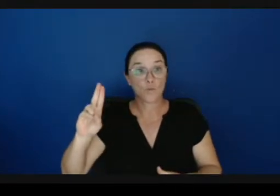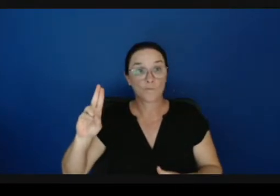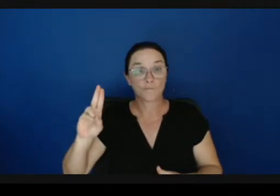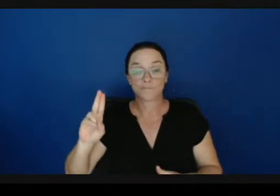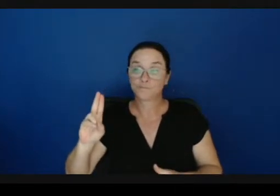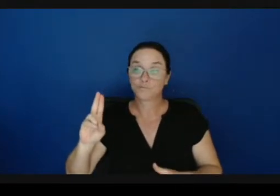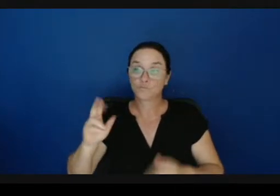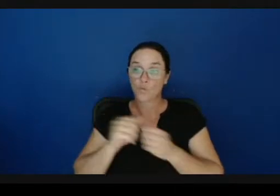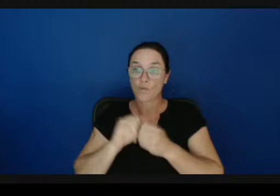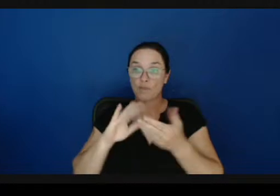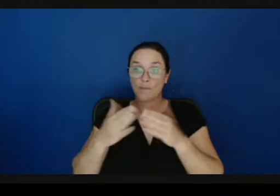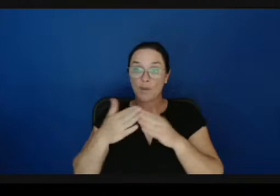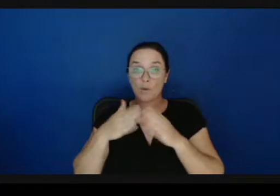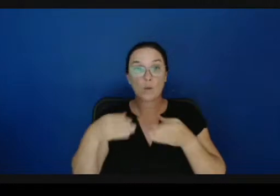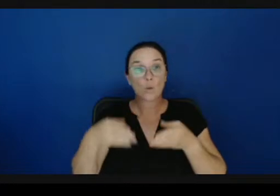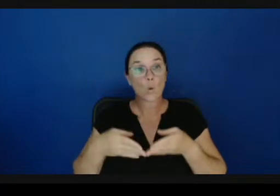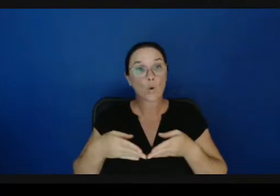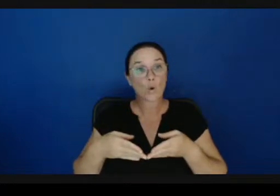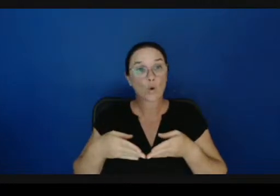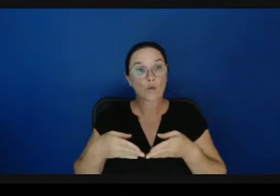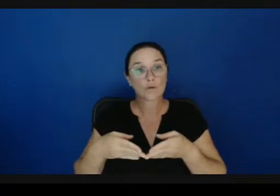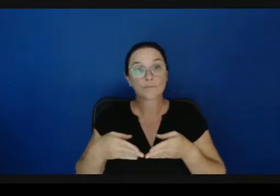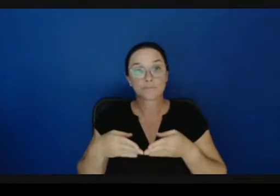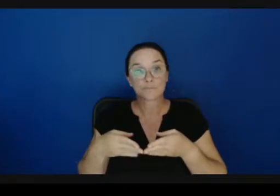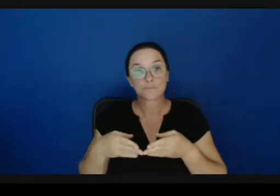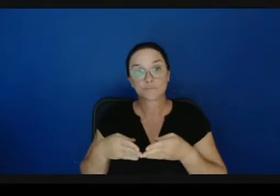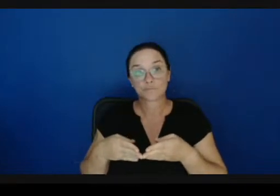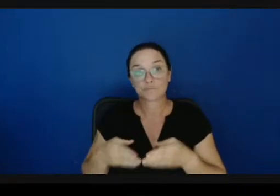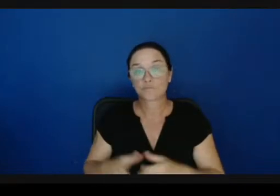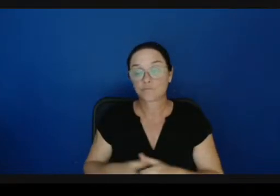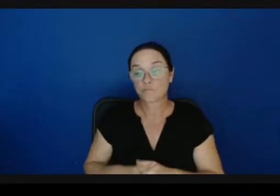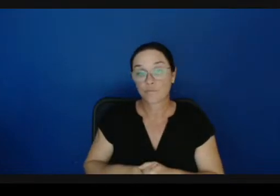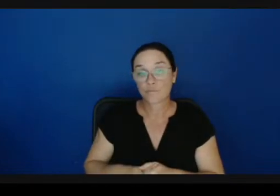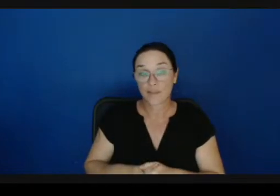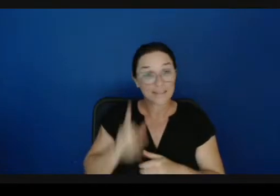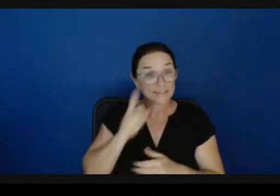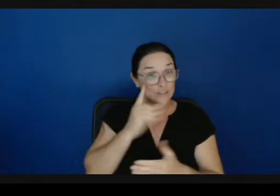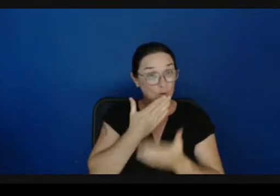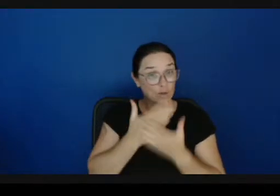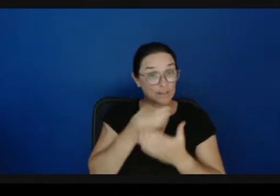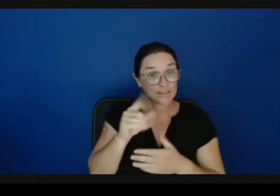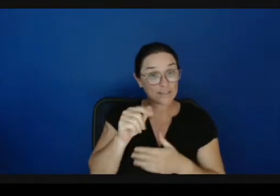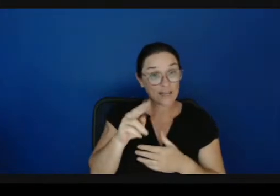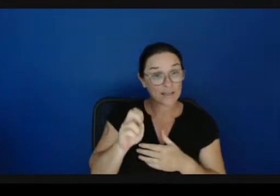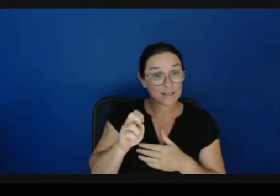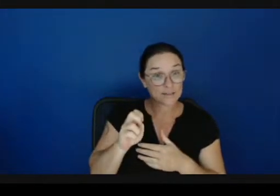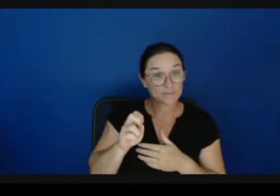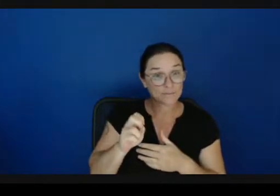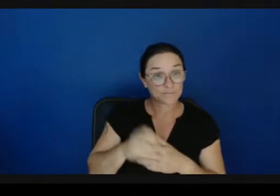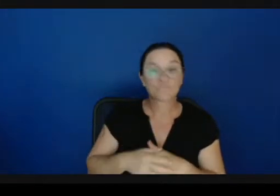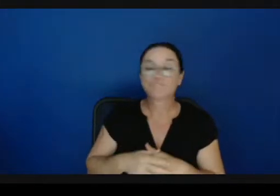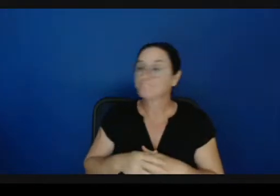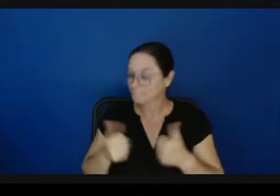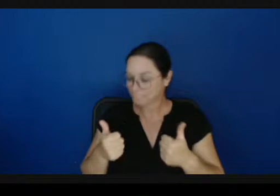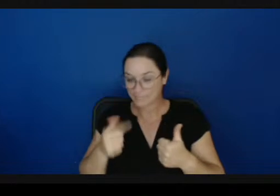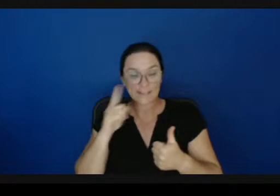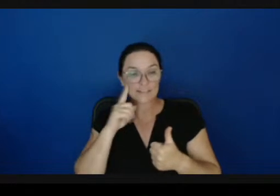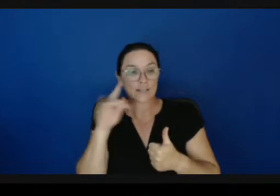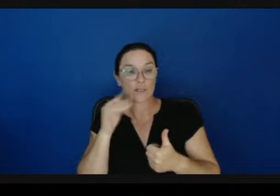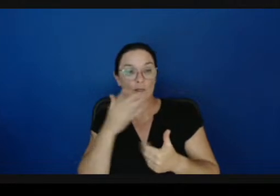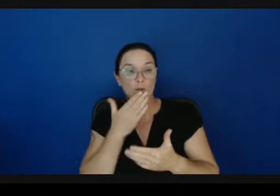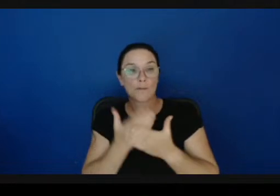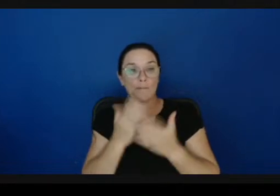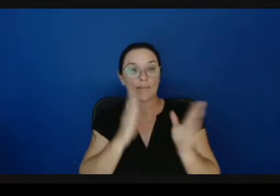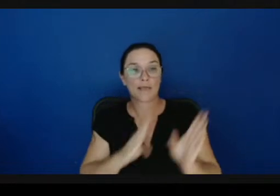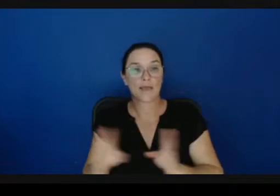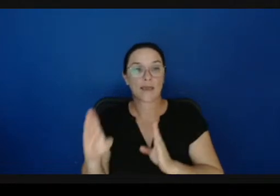come back in and do our second half. Sound good, Dane? Yeah, sounds like a plan. I think